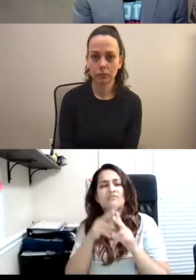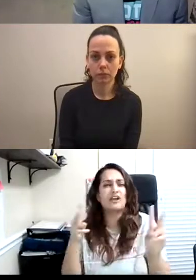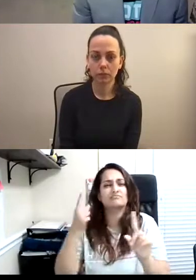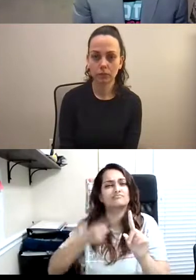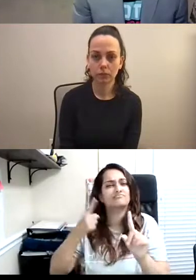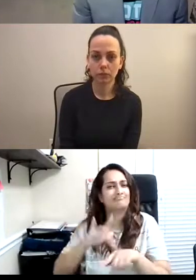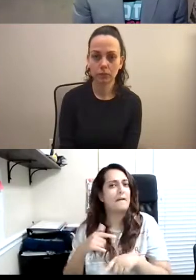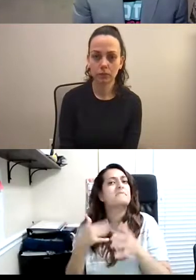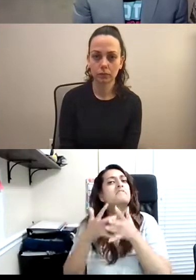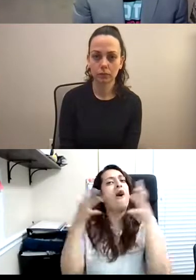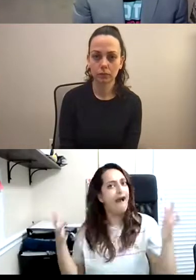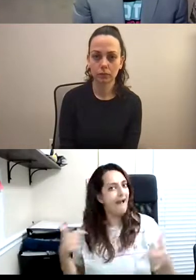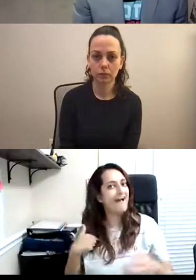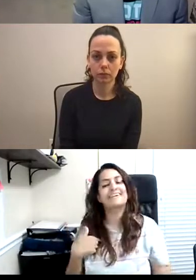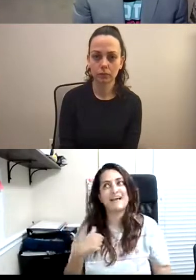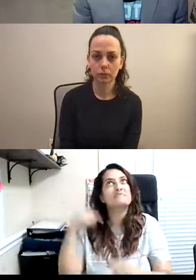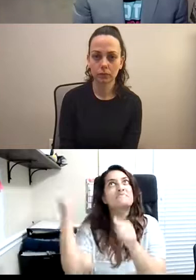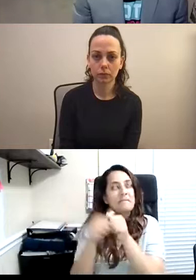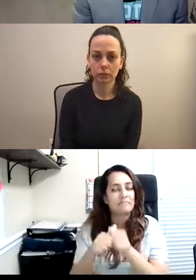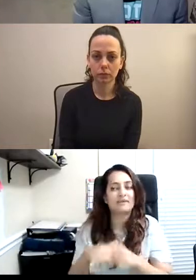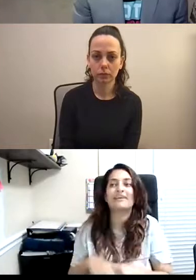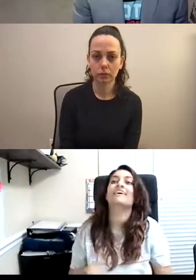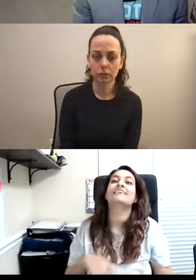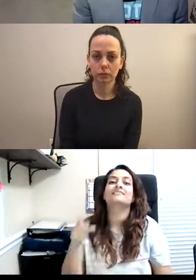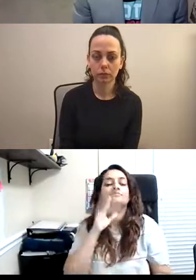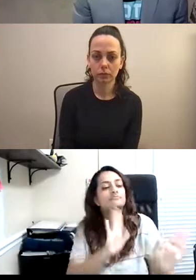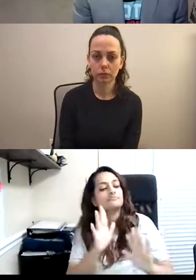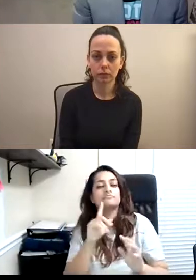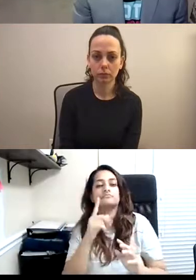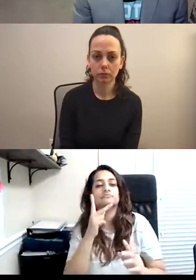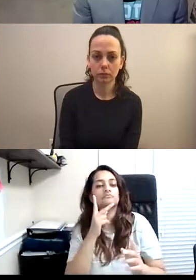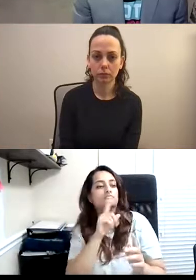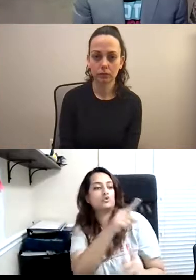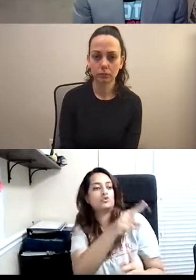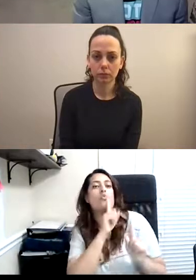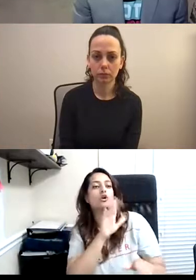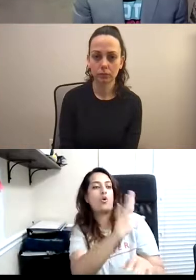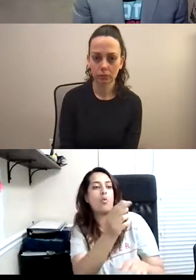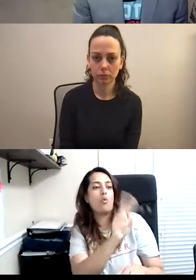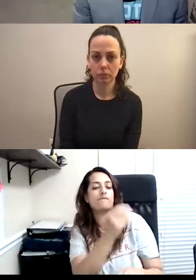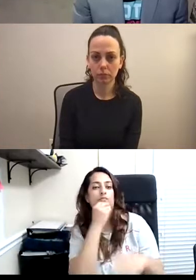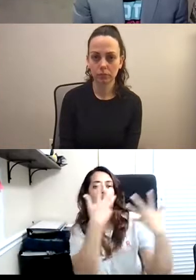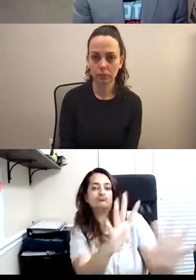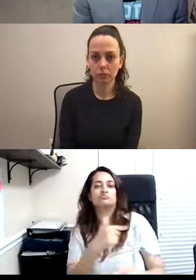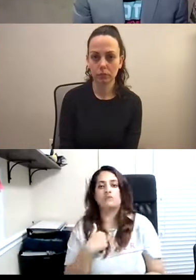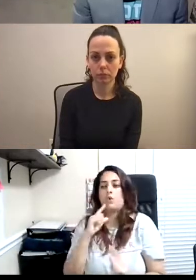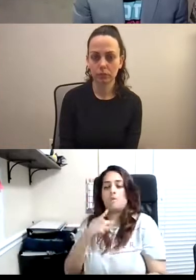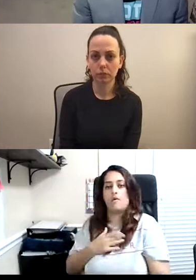My deaf friends and I, we have a lot of friends, and we have many experiences together.